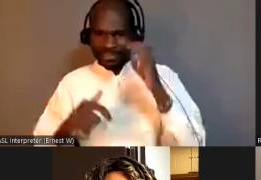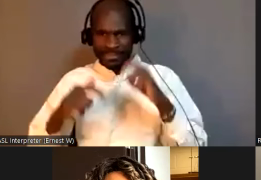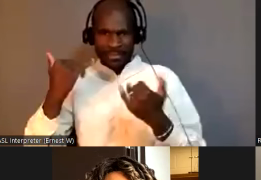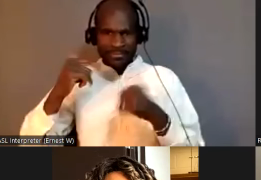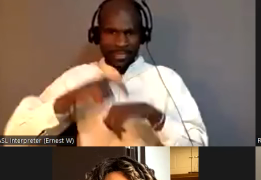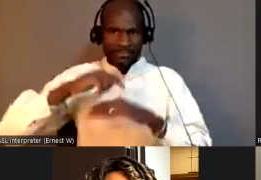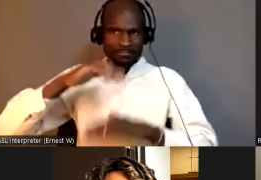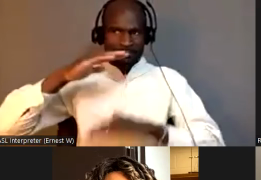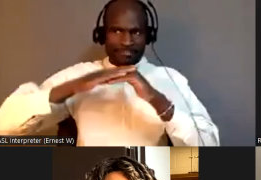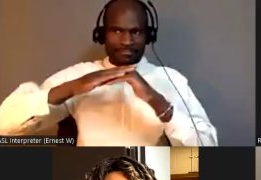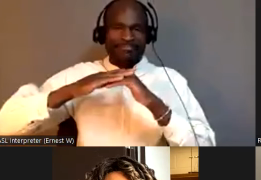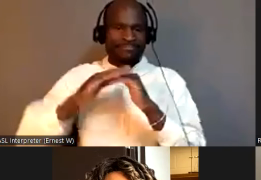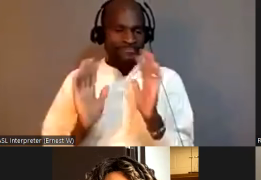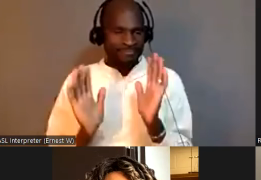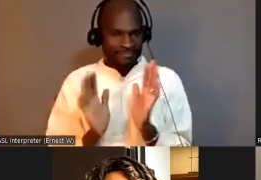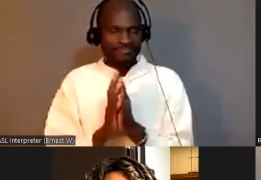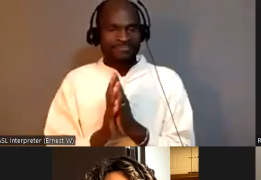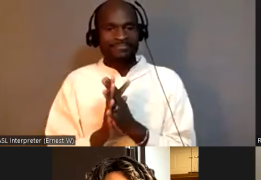point. So